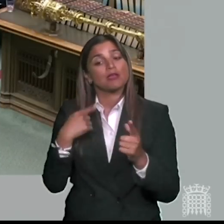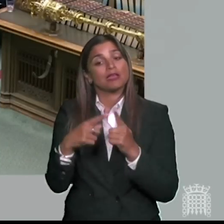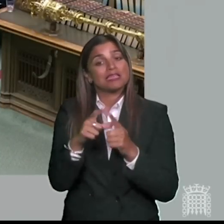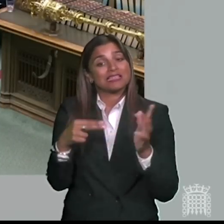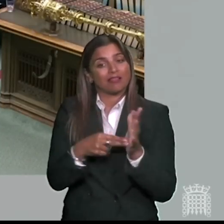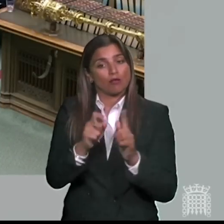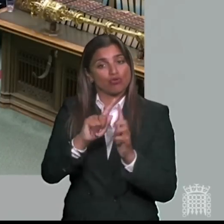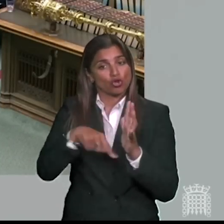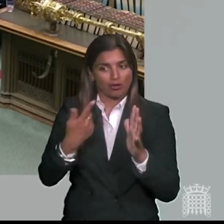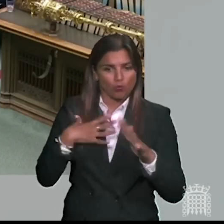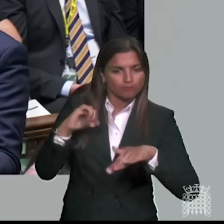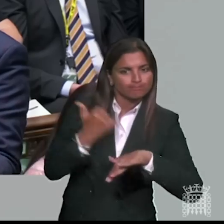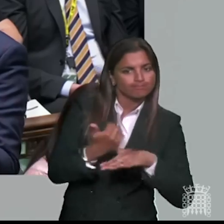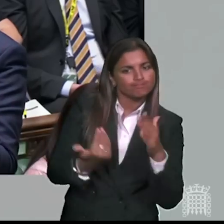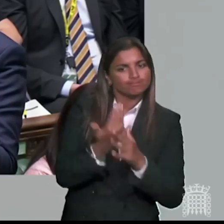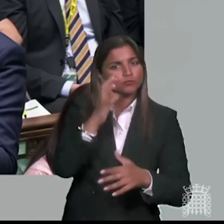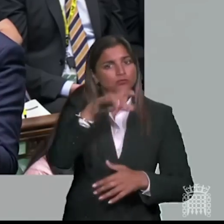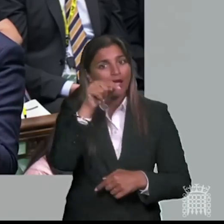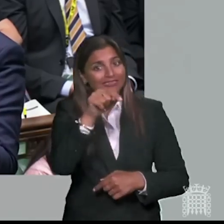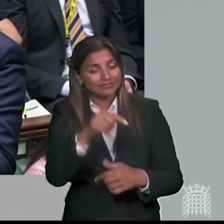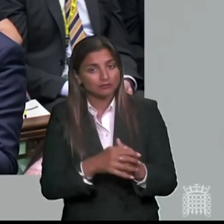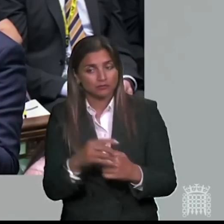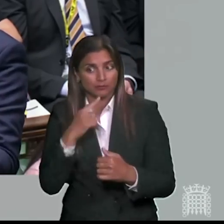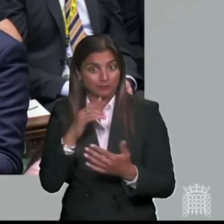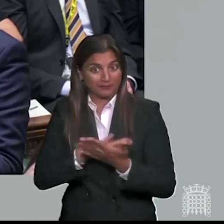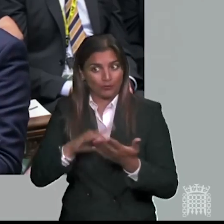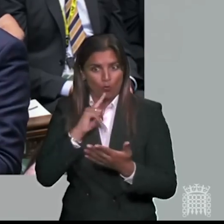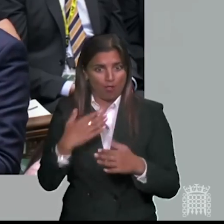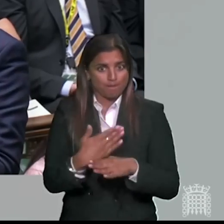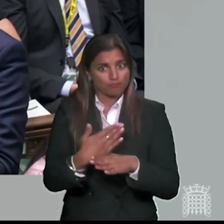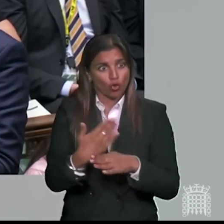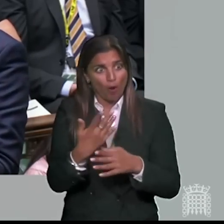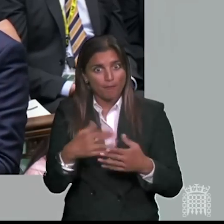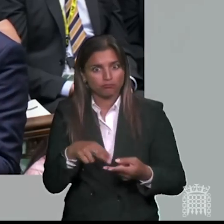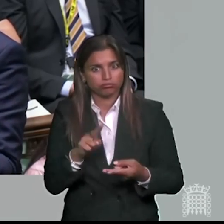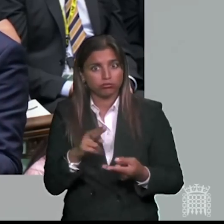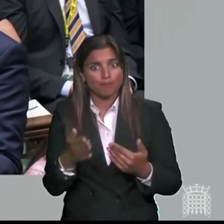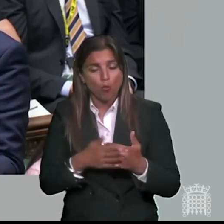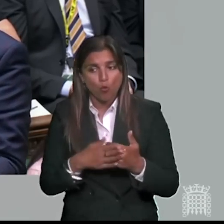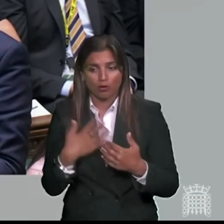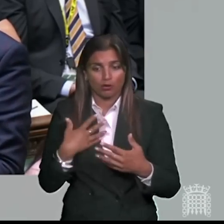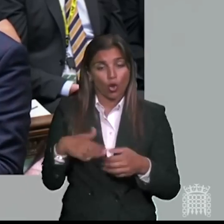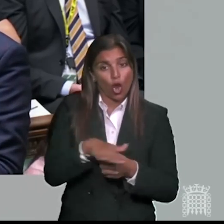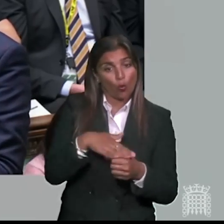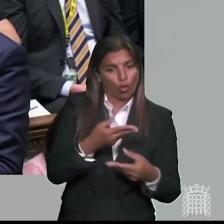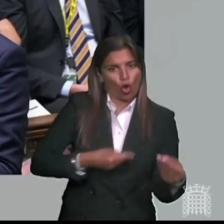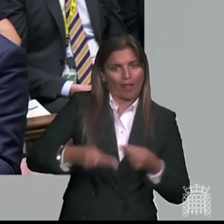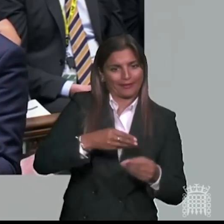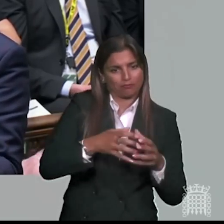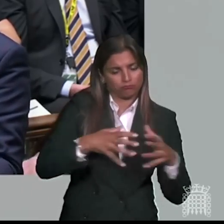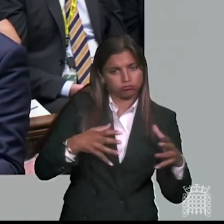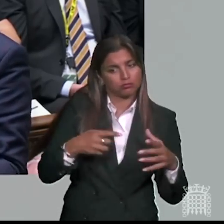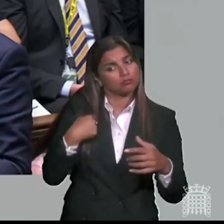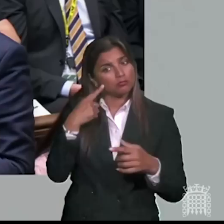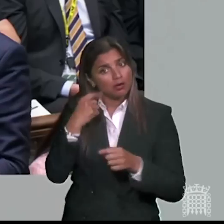city will help cement our reputation and bring further investment, jobs and boost our local economy. So can the Deputy Prime Minister therefore